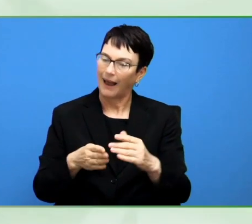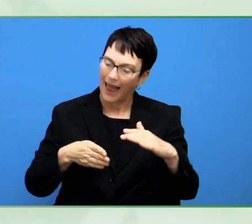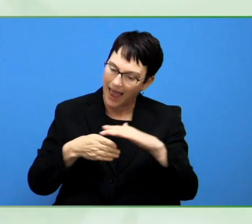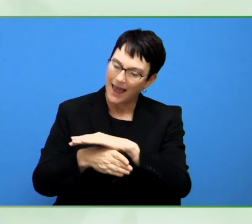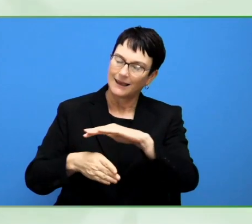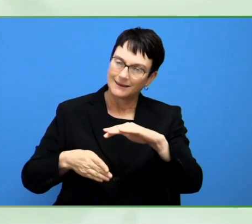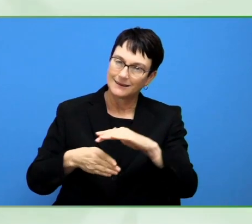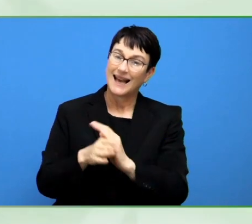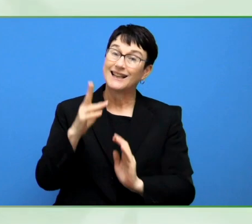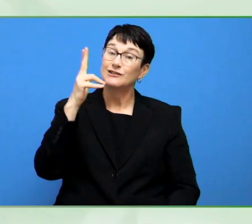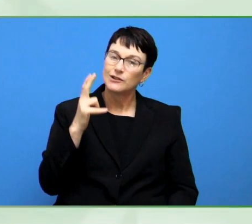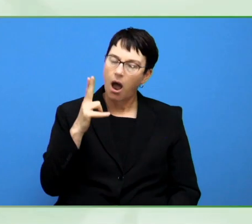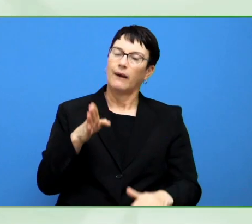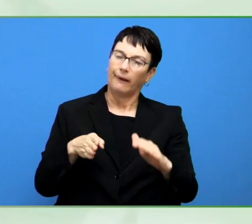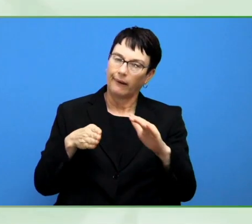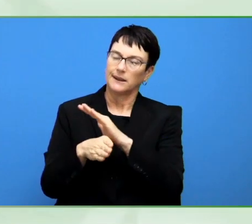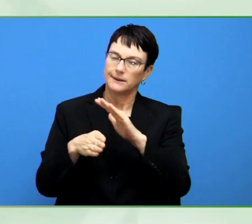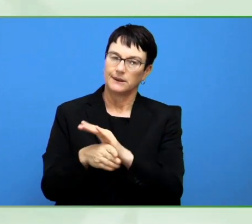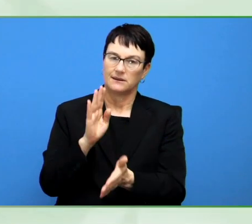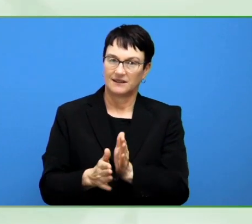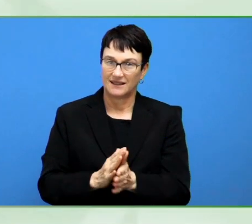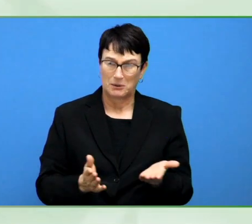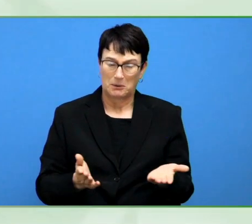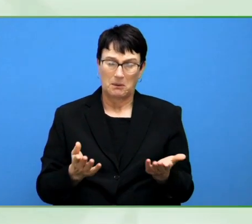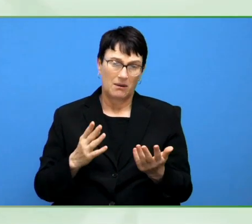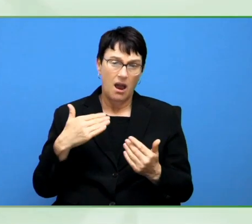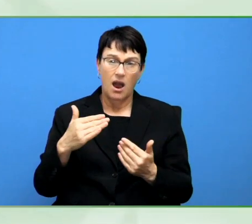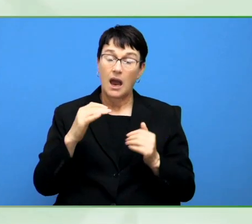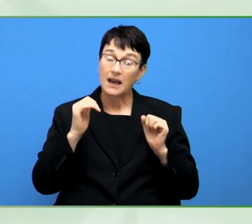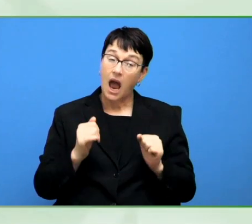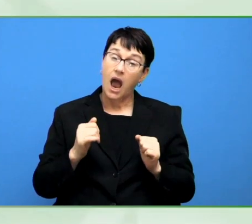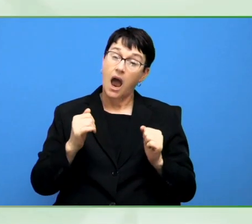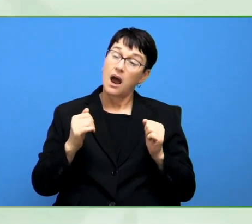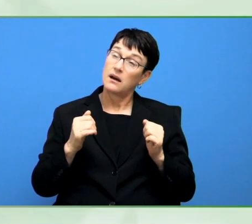reach and we will never reach a final accessible result. So it's an ongoing